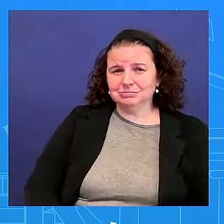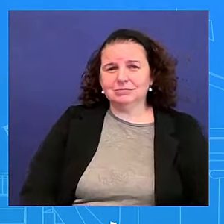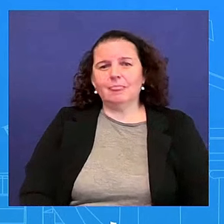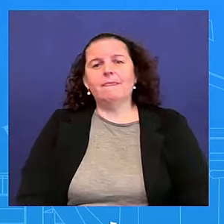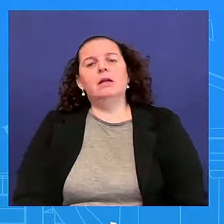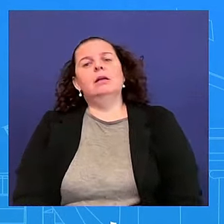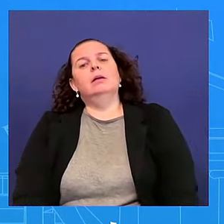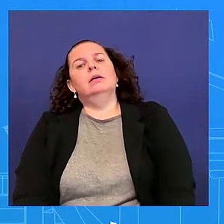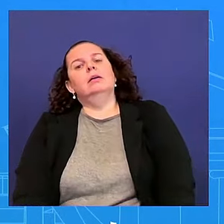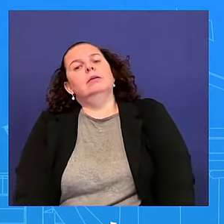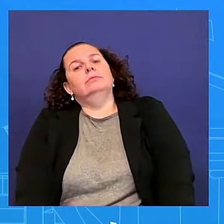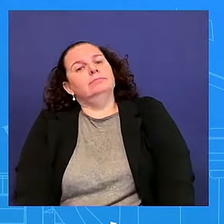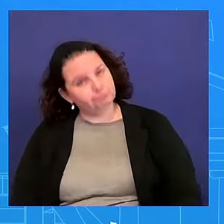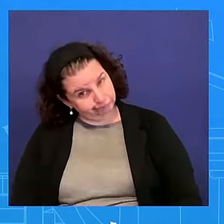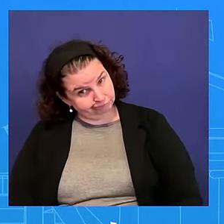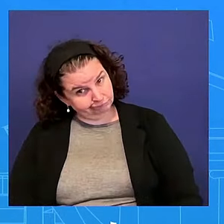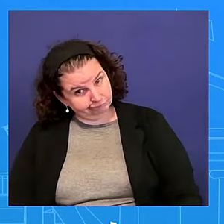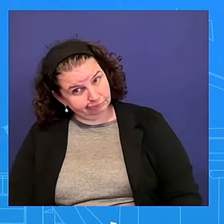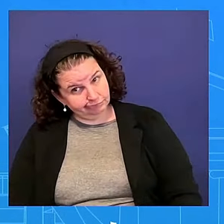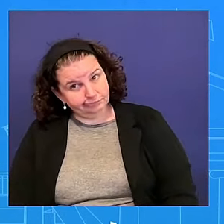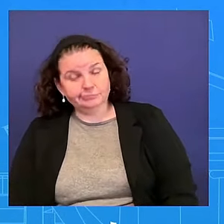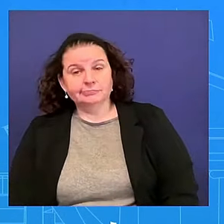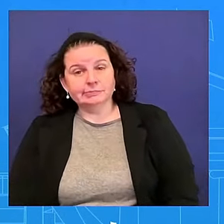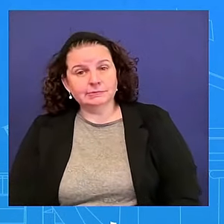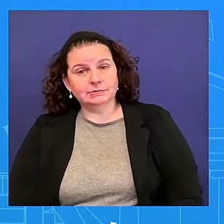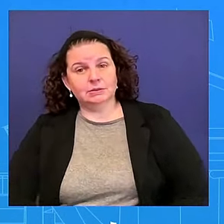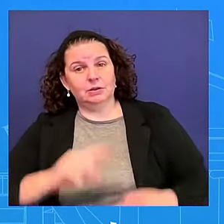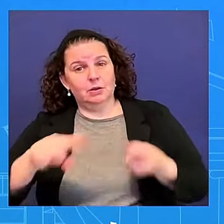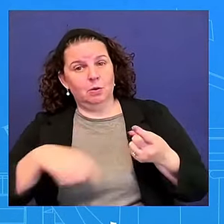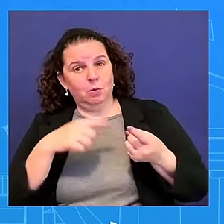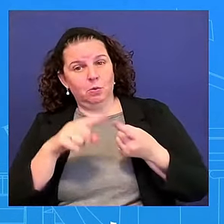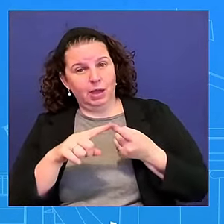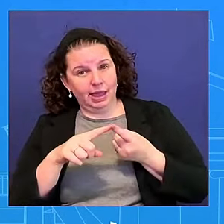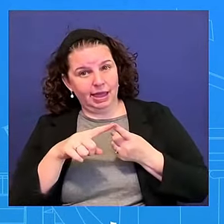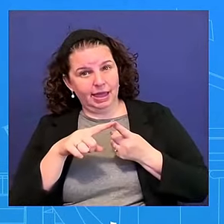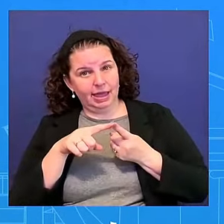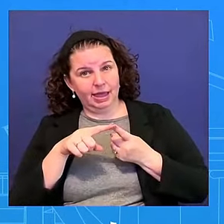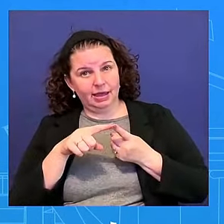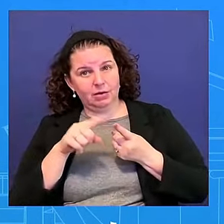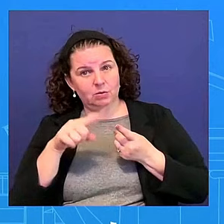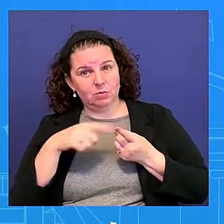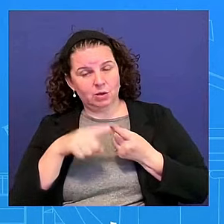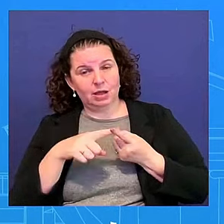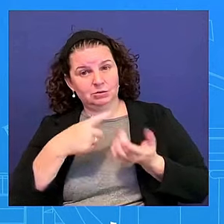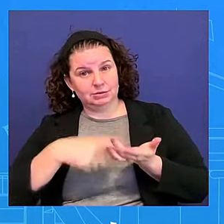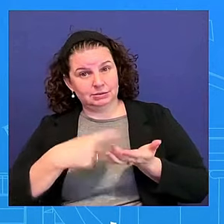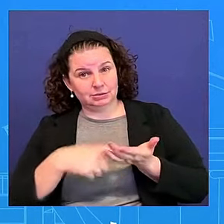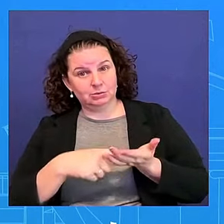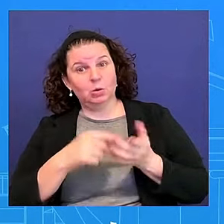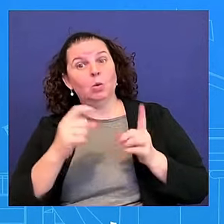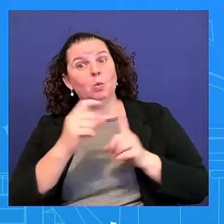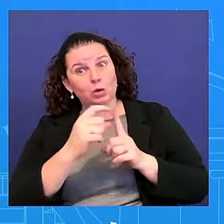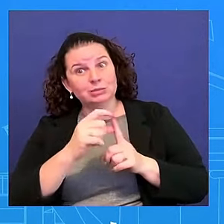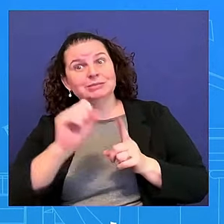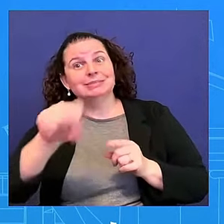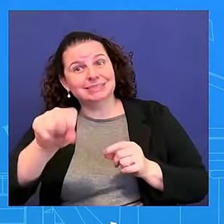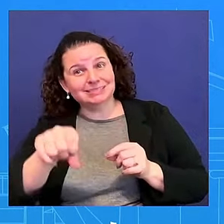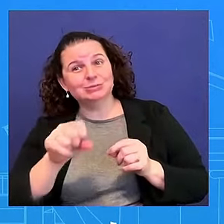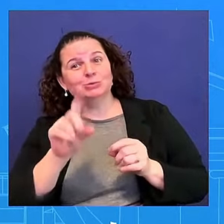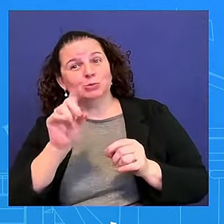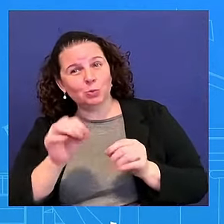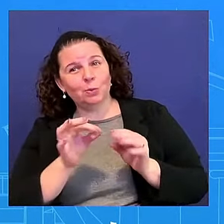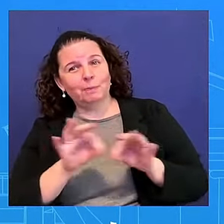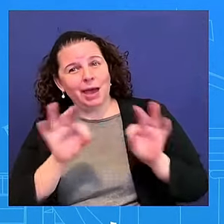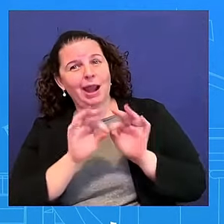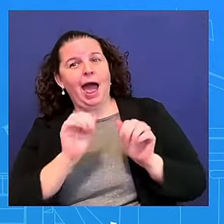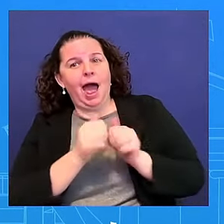leader, right, especially including a former president, your words do matter. You're 100% correct. The president